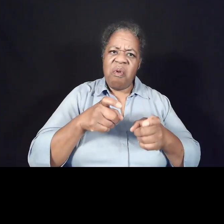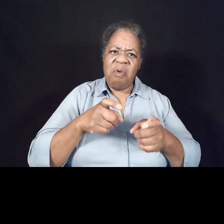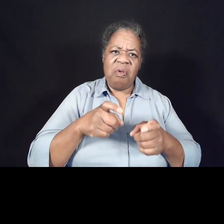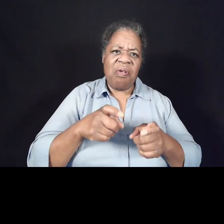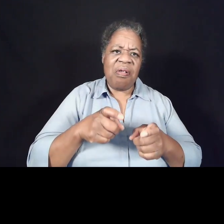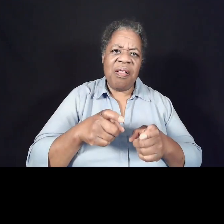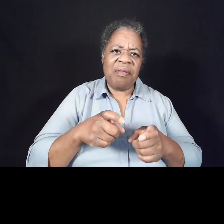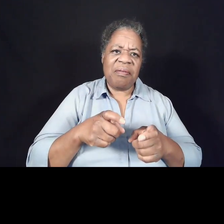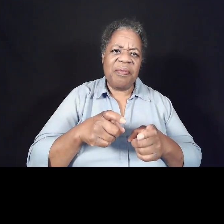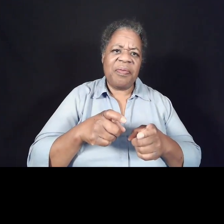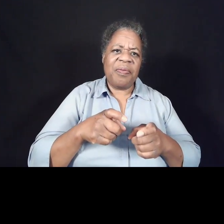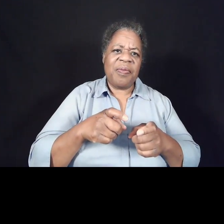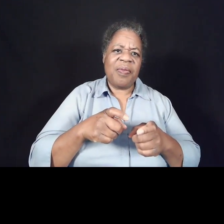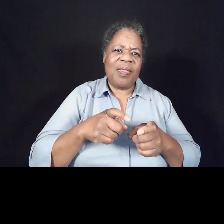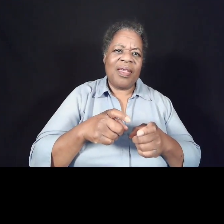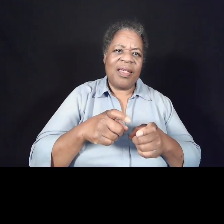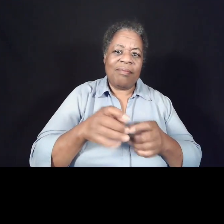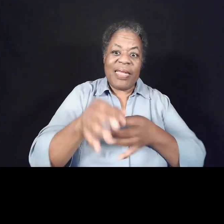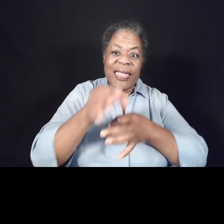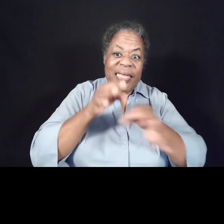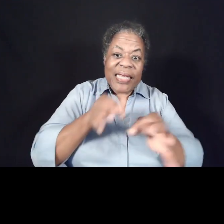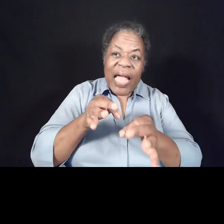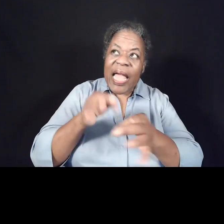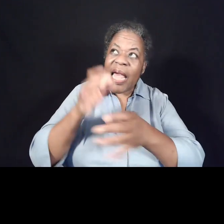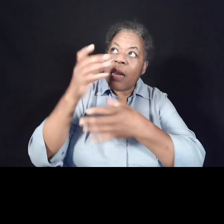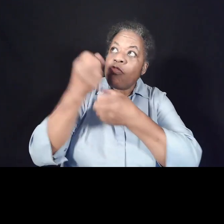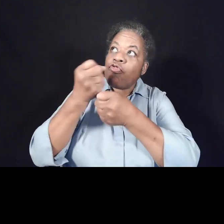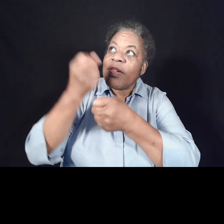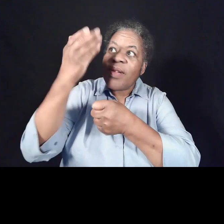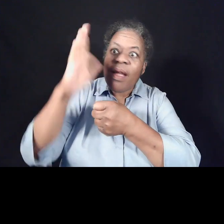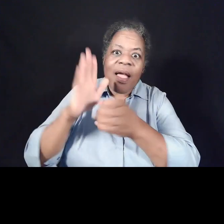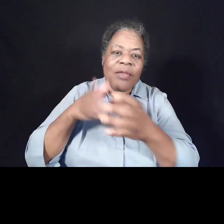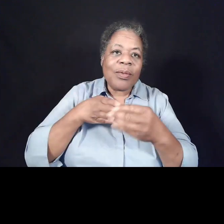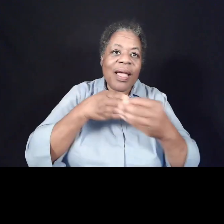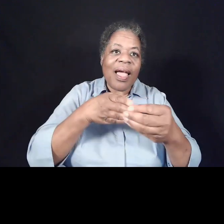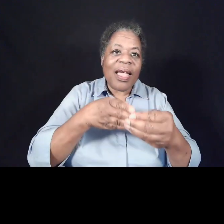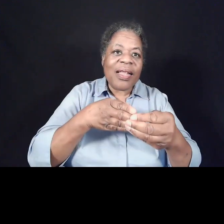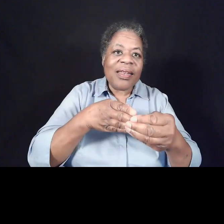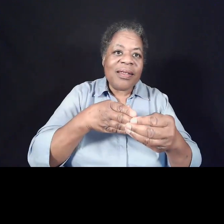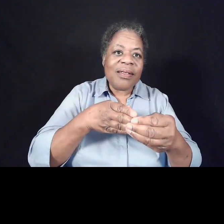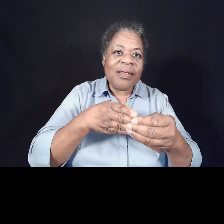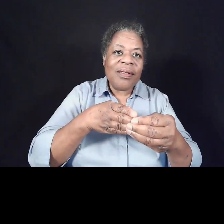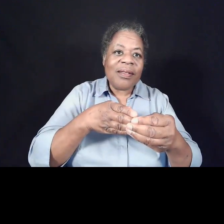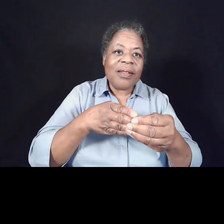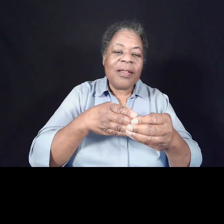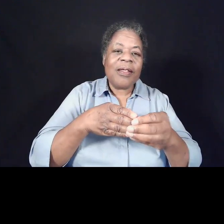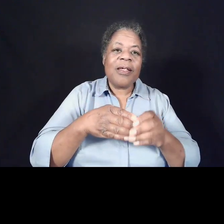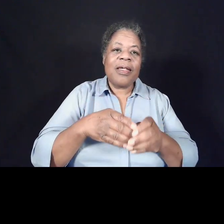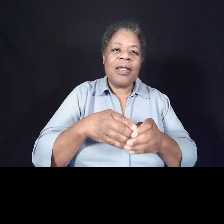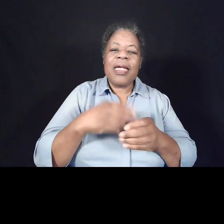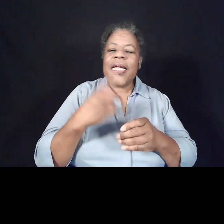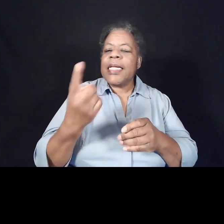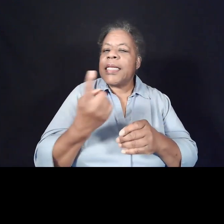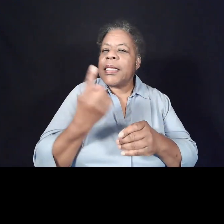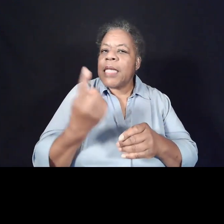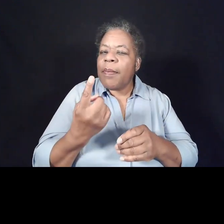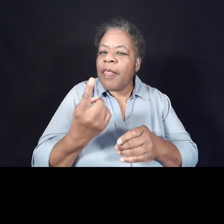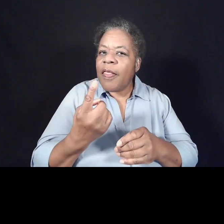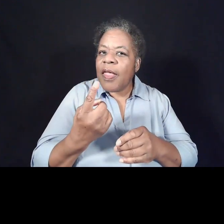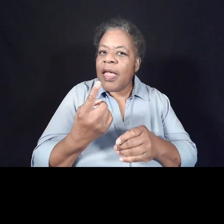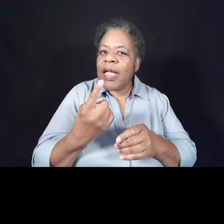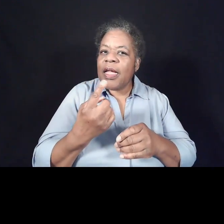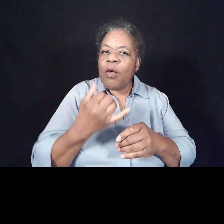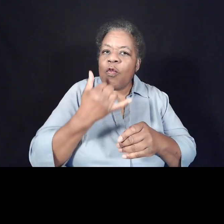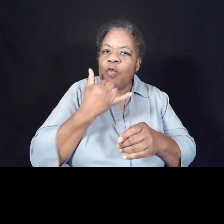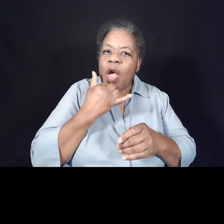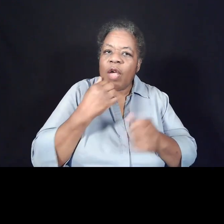instead of trusting God to guide and provide? Something has gone wrong with